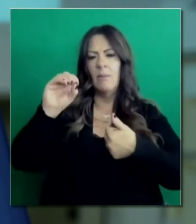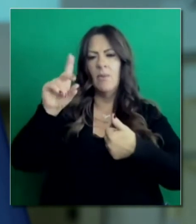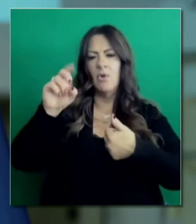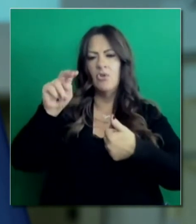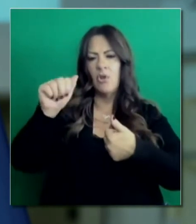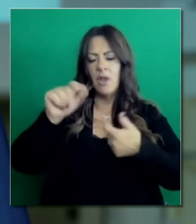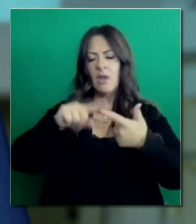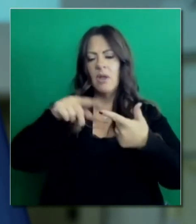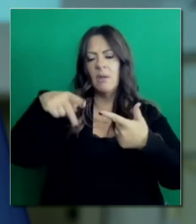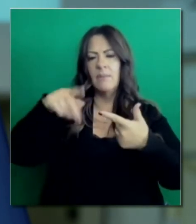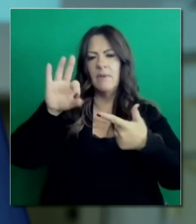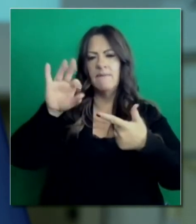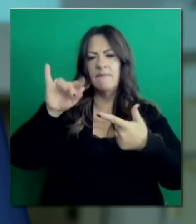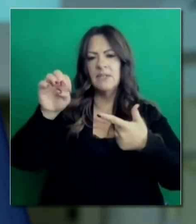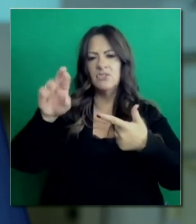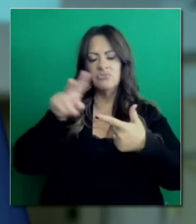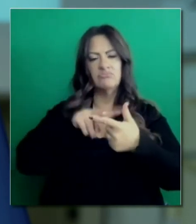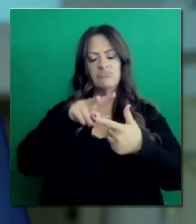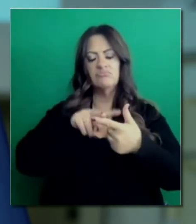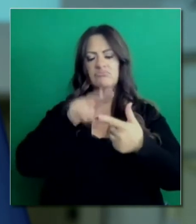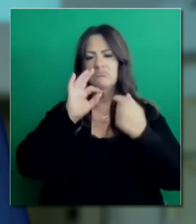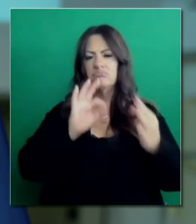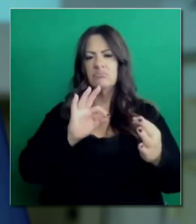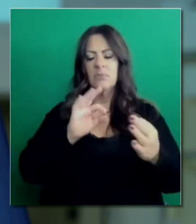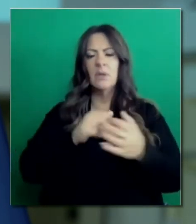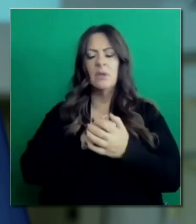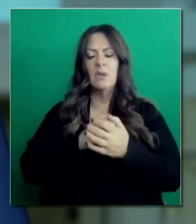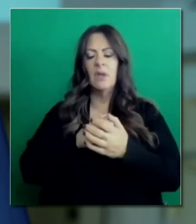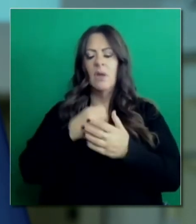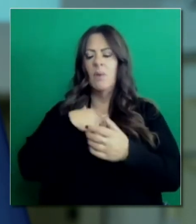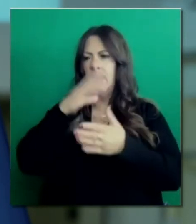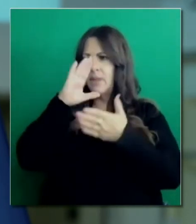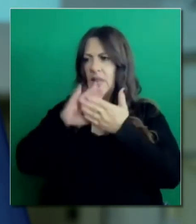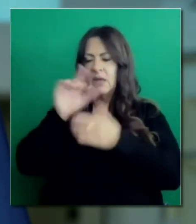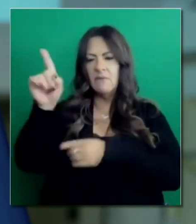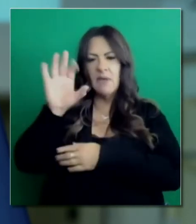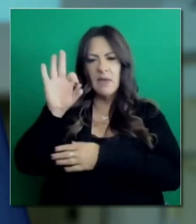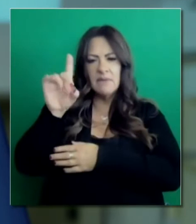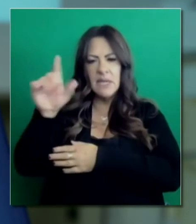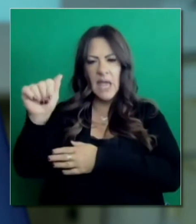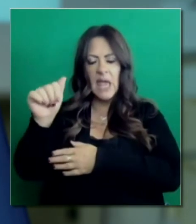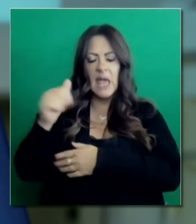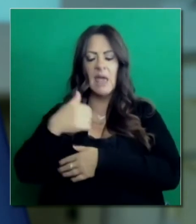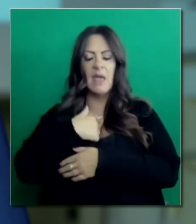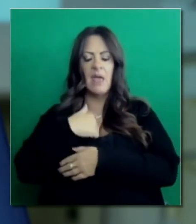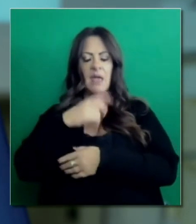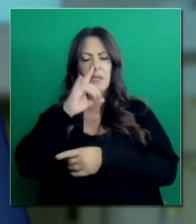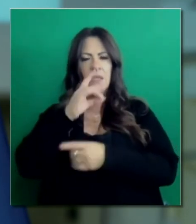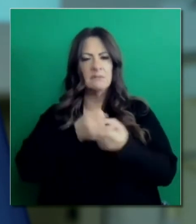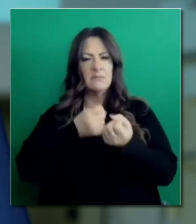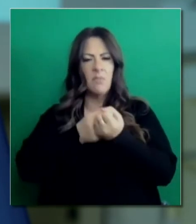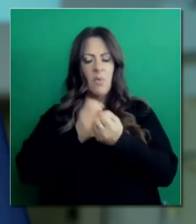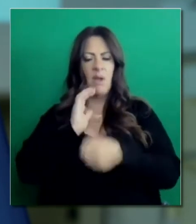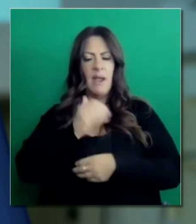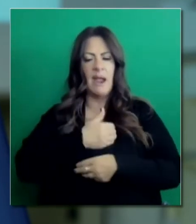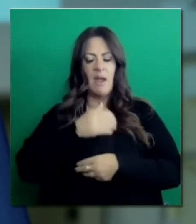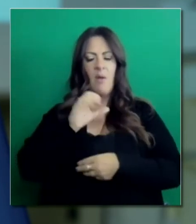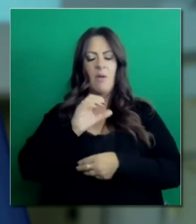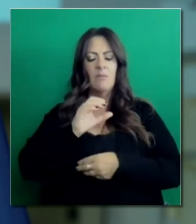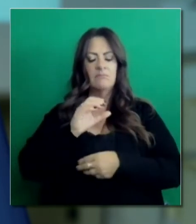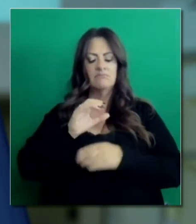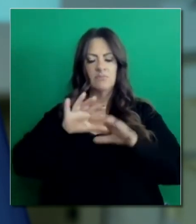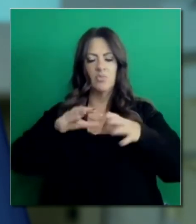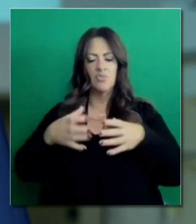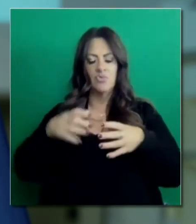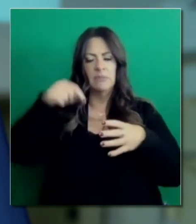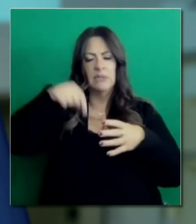through the efforts of the FDA, our own scientific safety committee, who looked at all the data, that